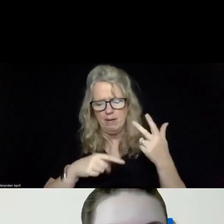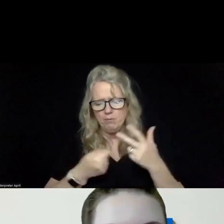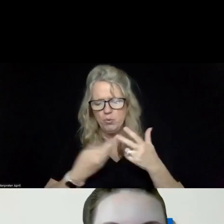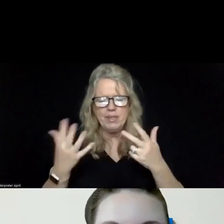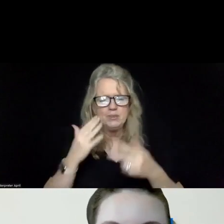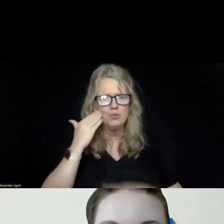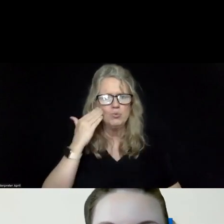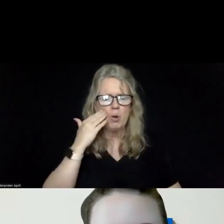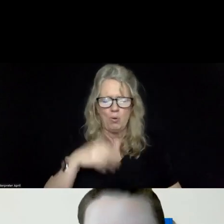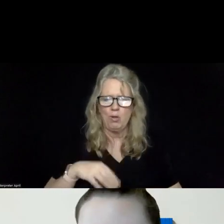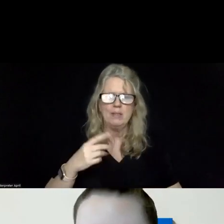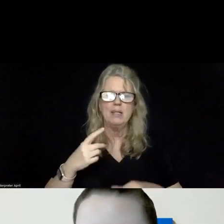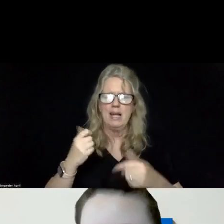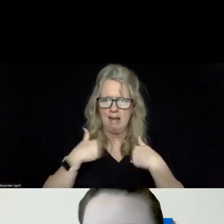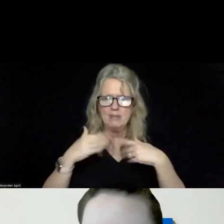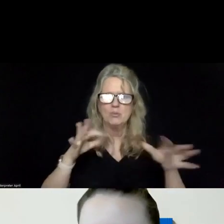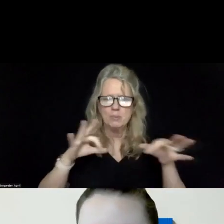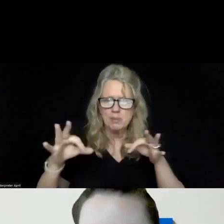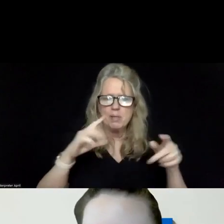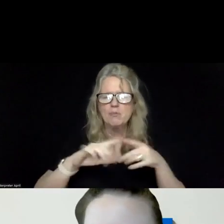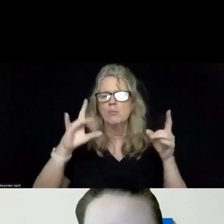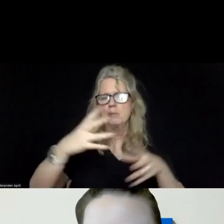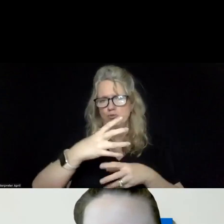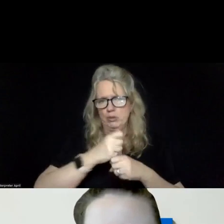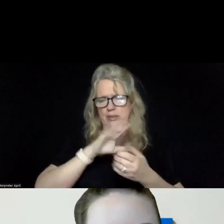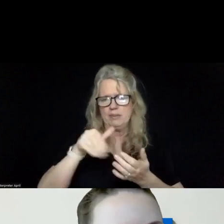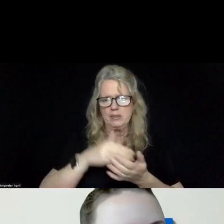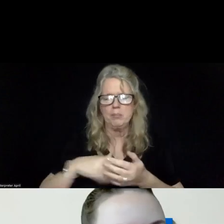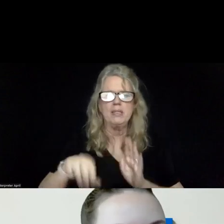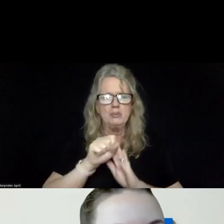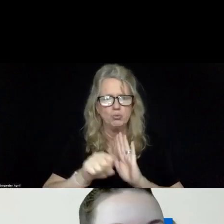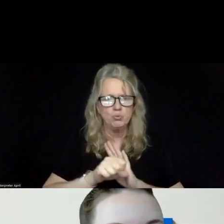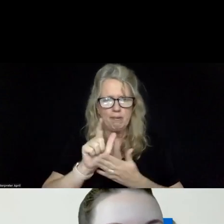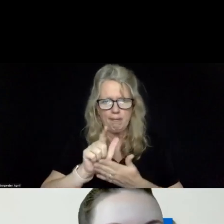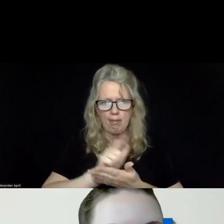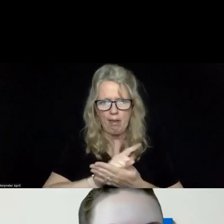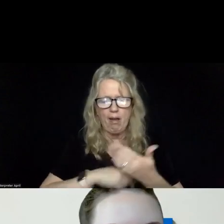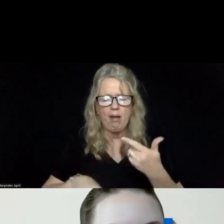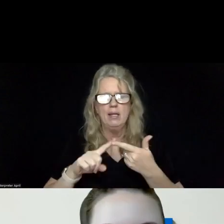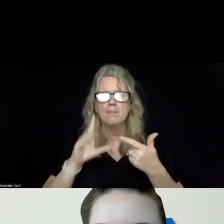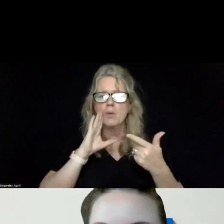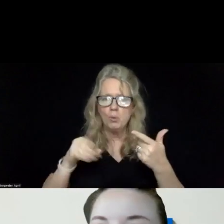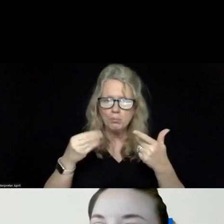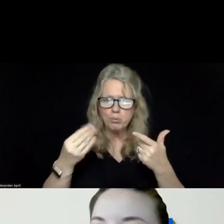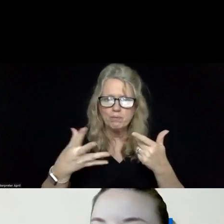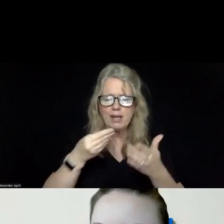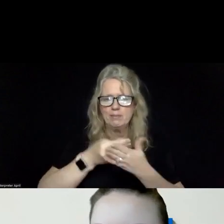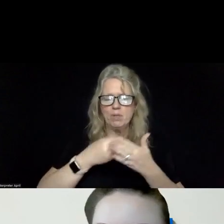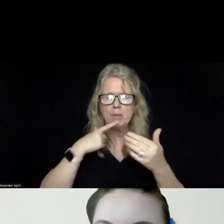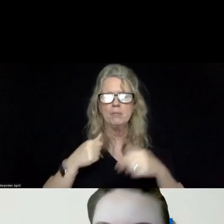note: it adds a definition for crisis receiving centers into state law. It provides funding for